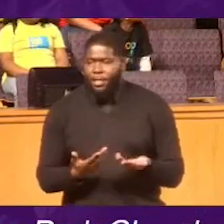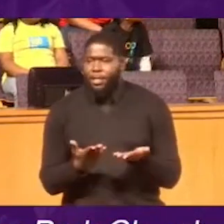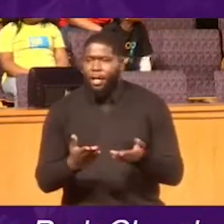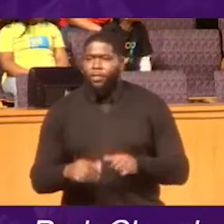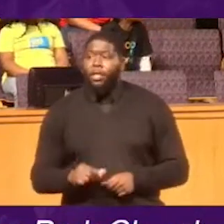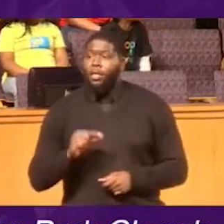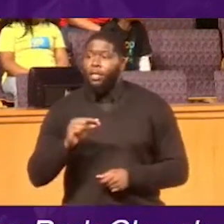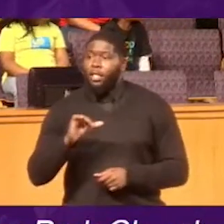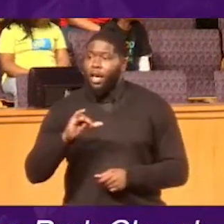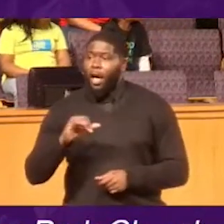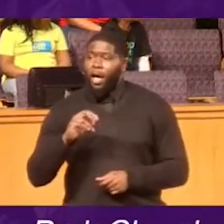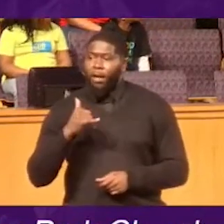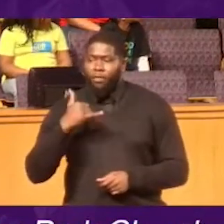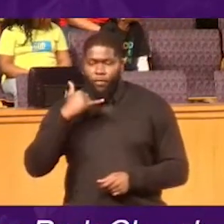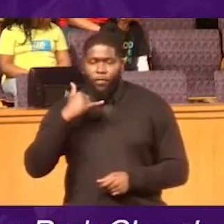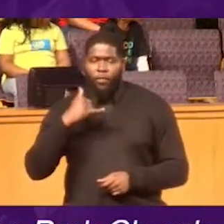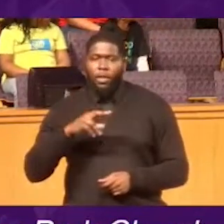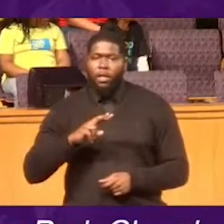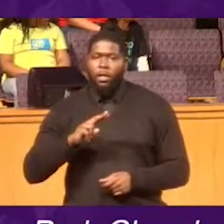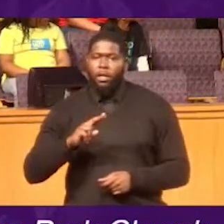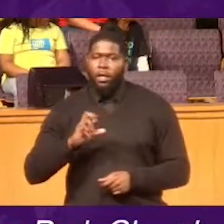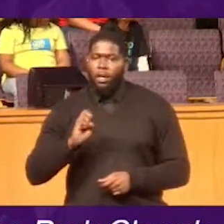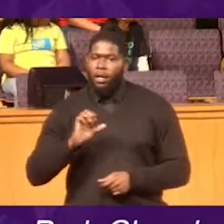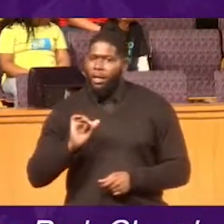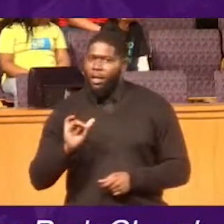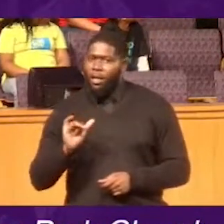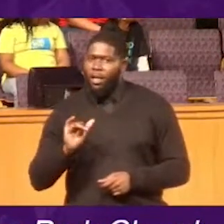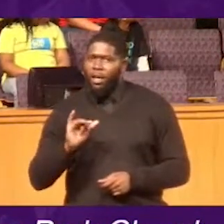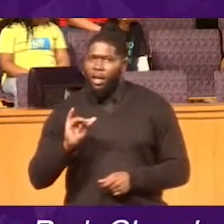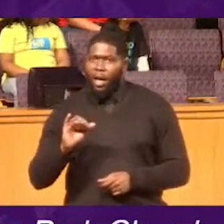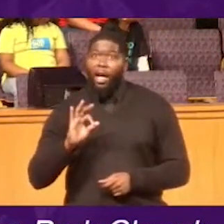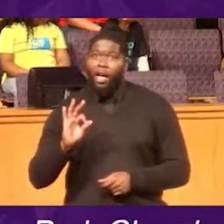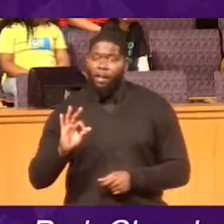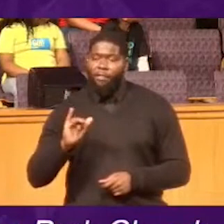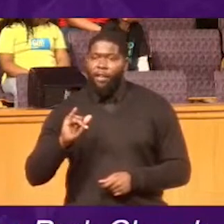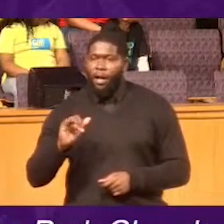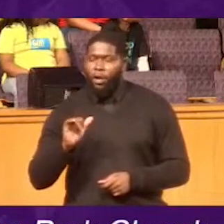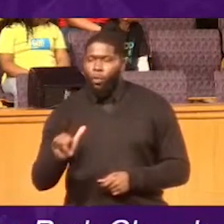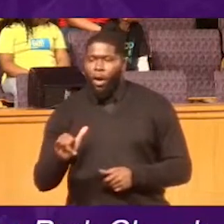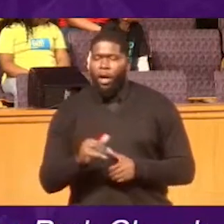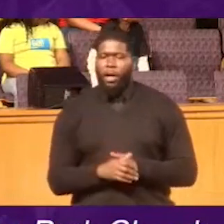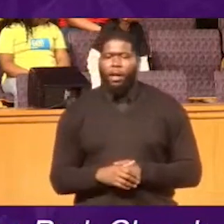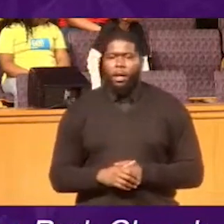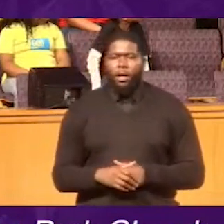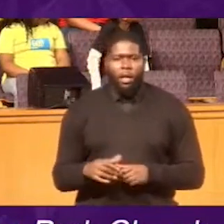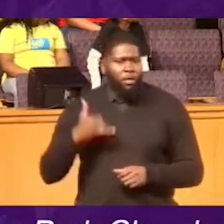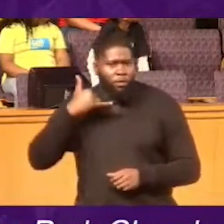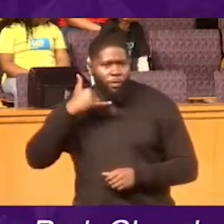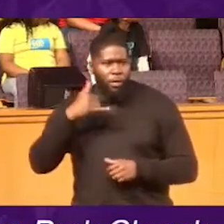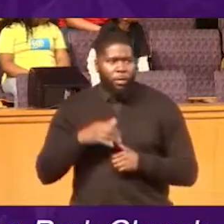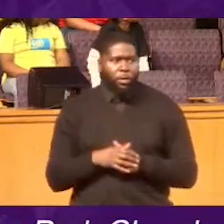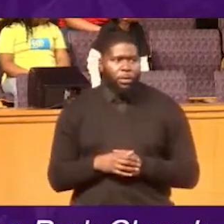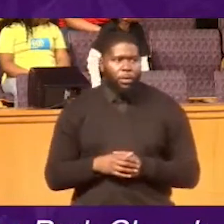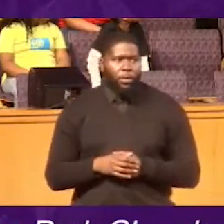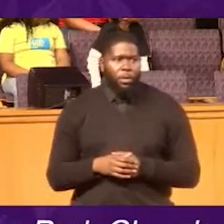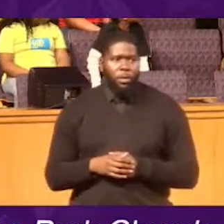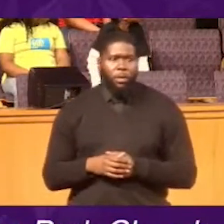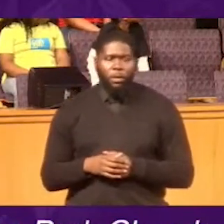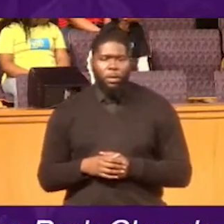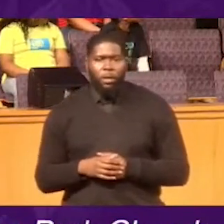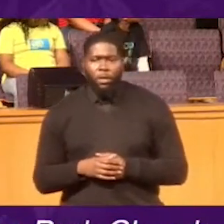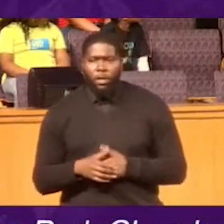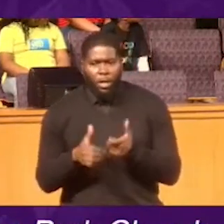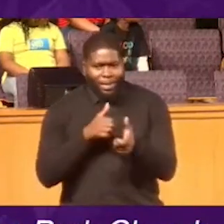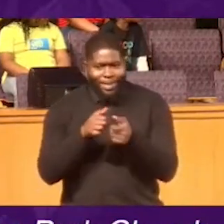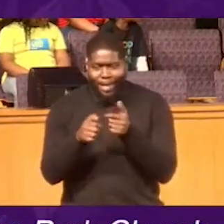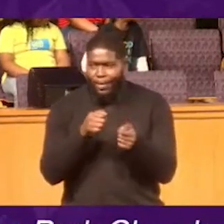the Givelify app. Just download that app. If you have it downloaded already, just select the Park Church. There are quick instructions you can follow there.